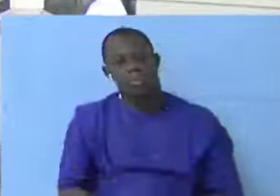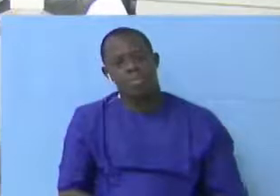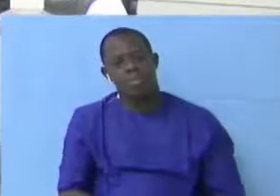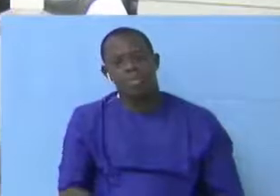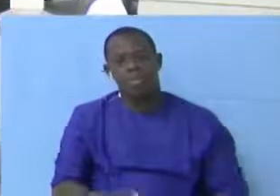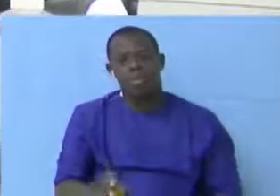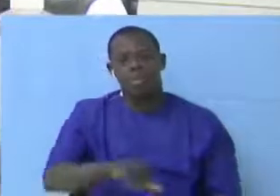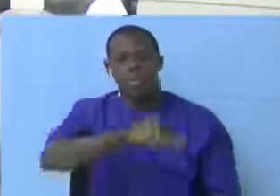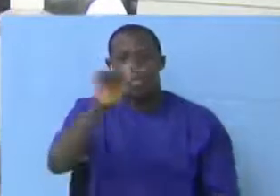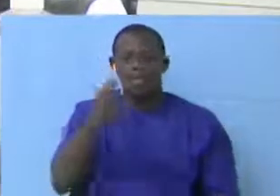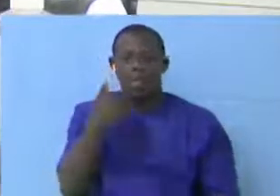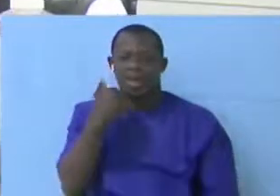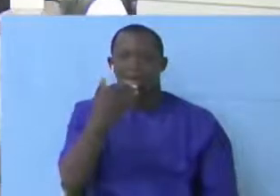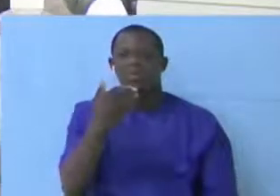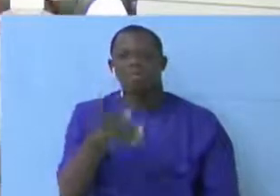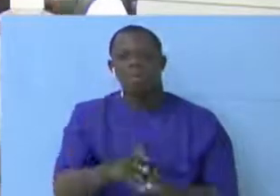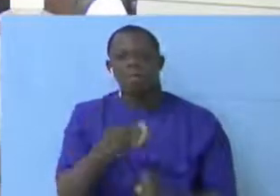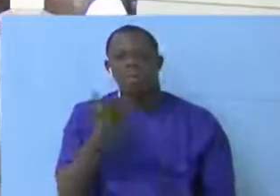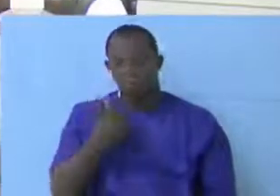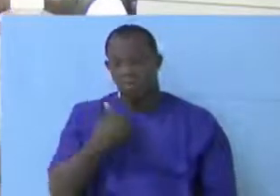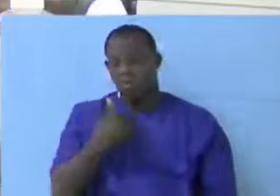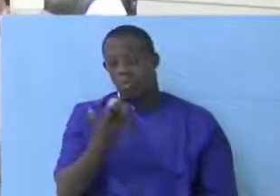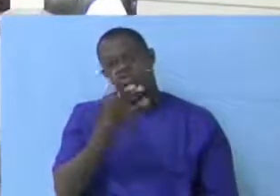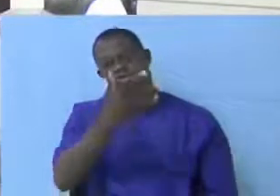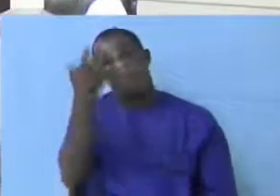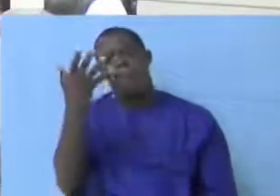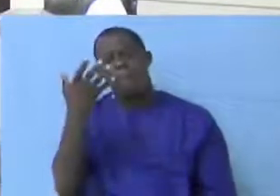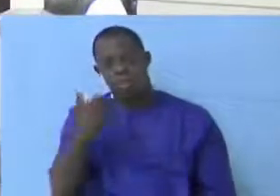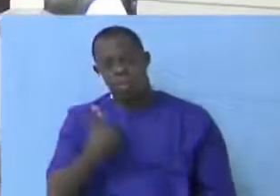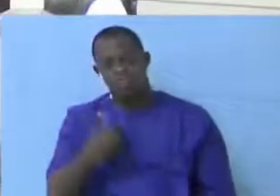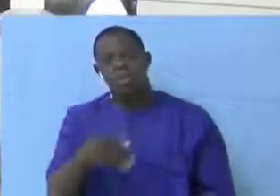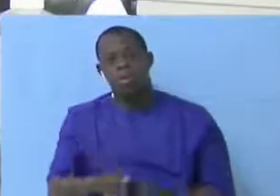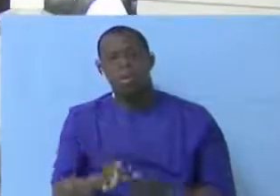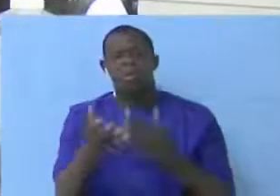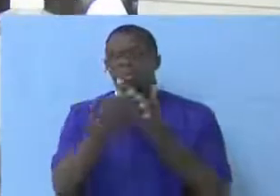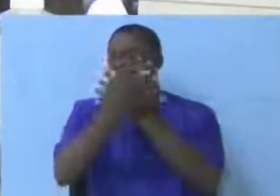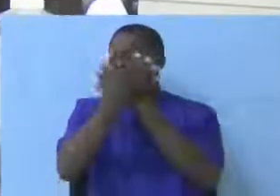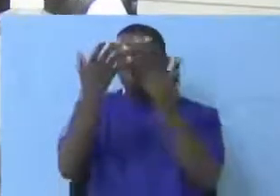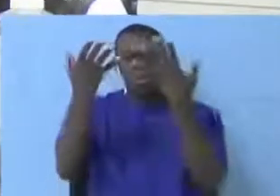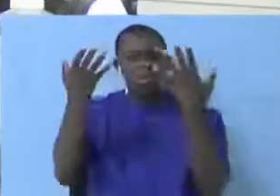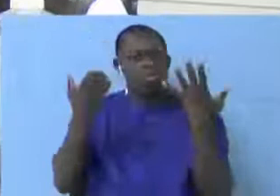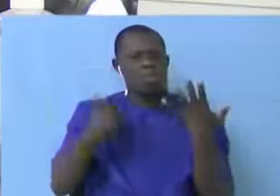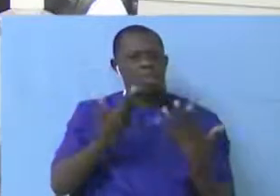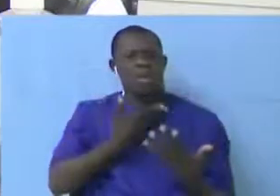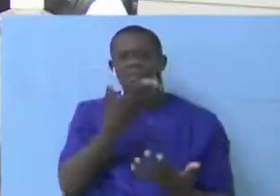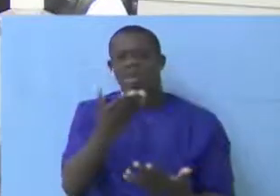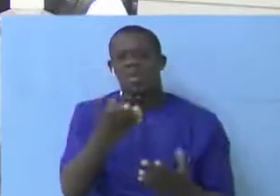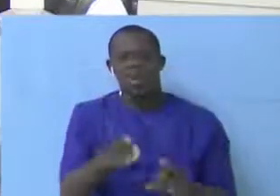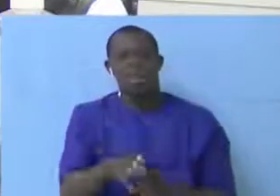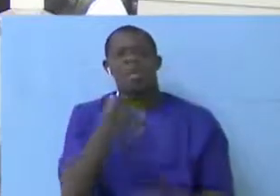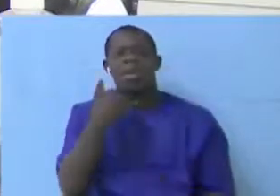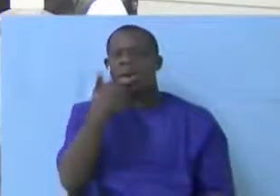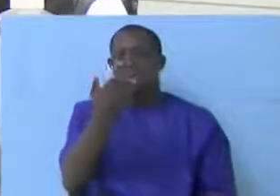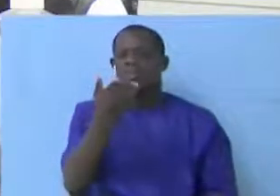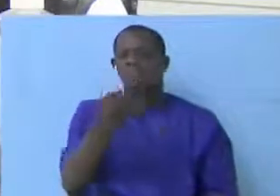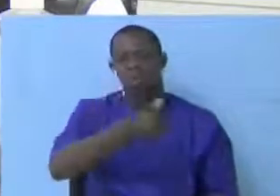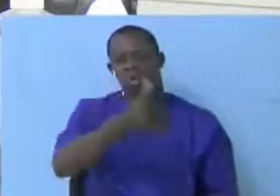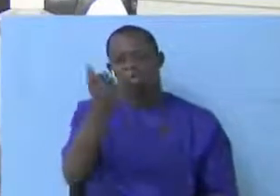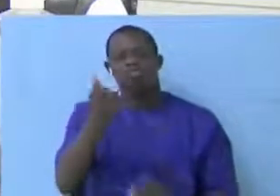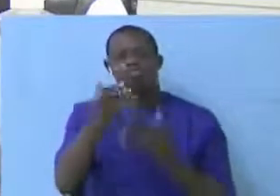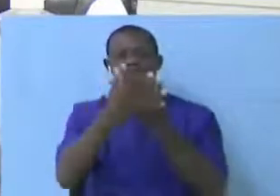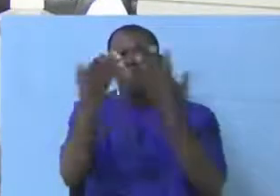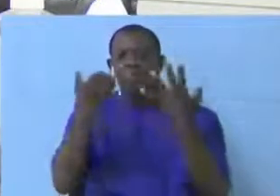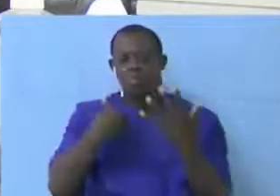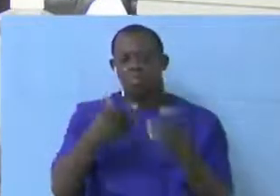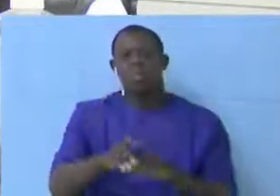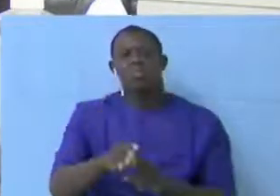And ask for people, some of the people in the room, there were too many people, he asked for people, some of the people to be asked